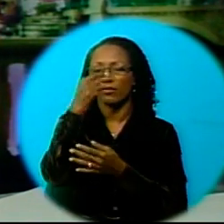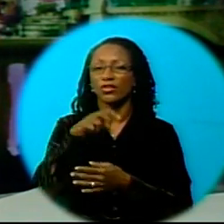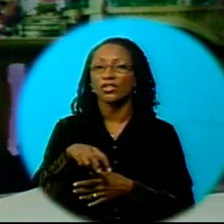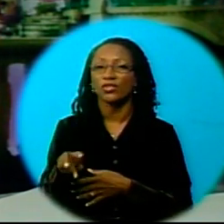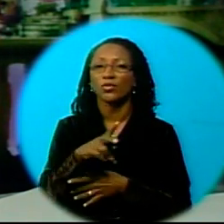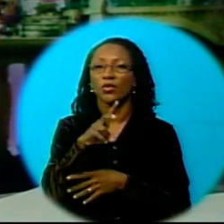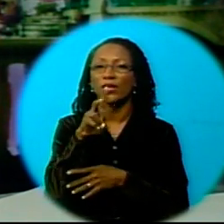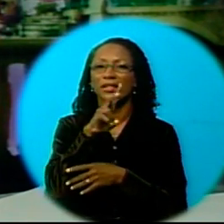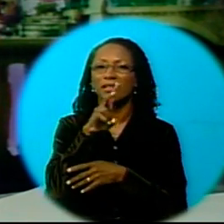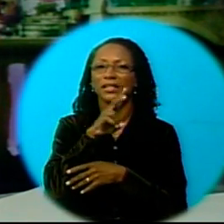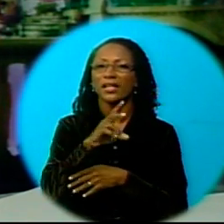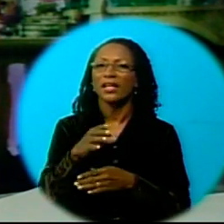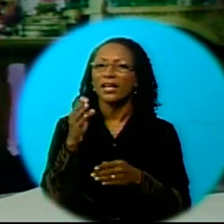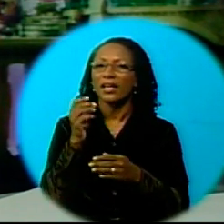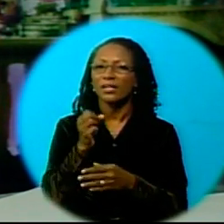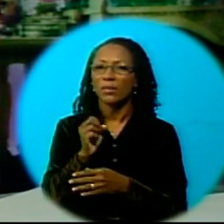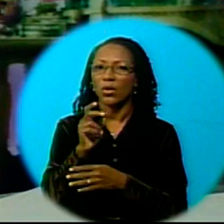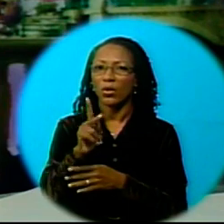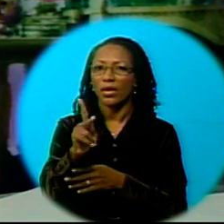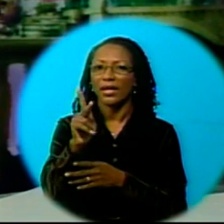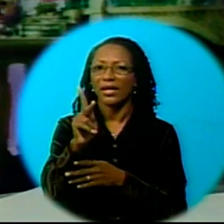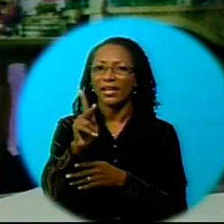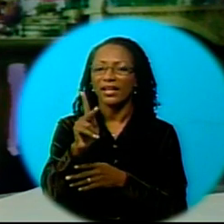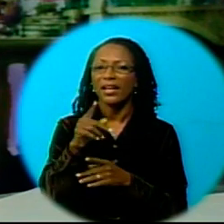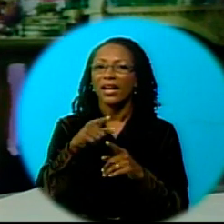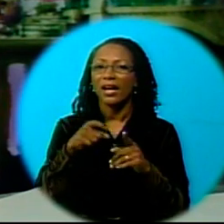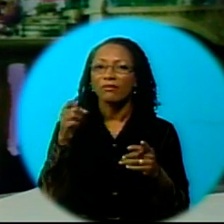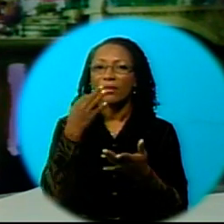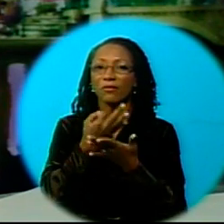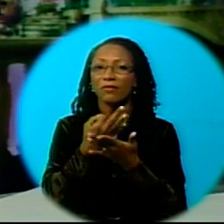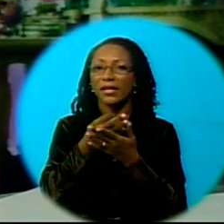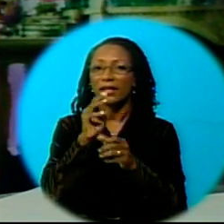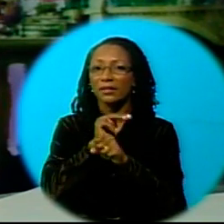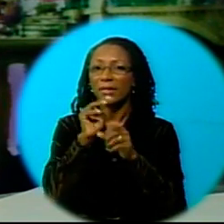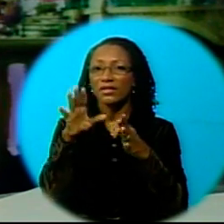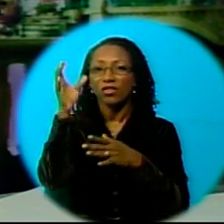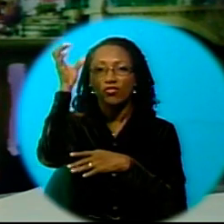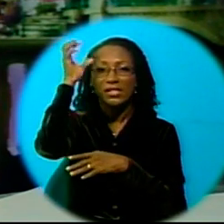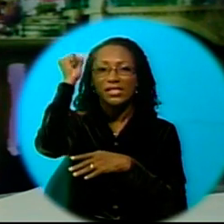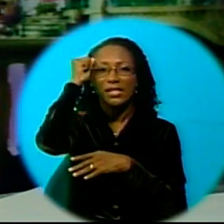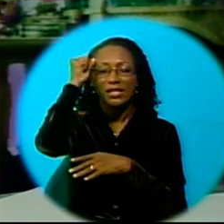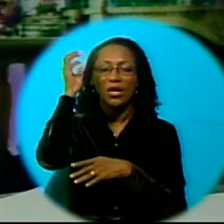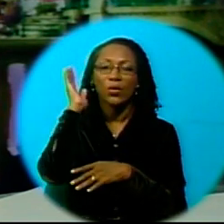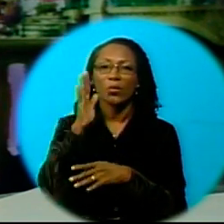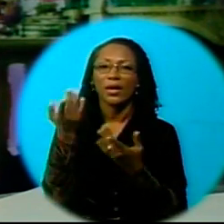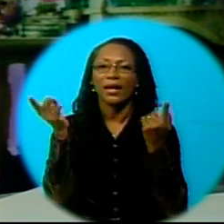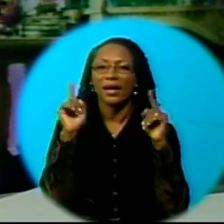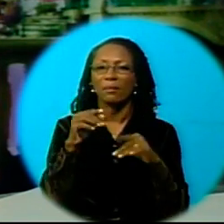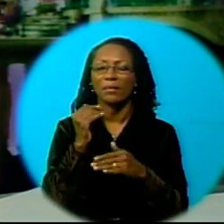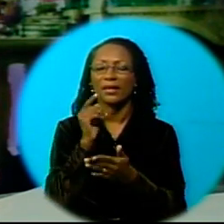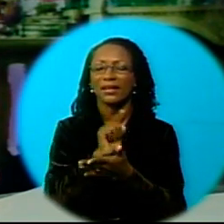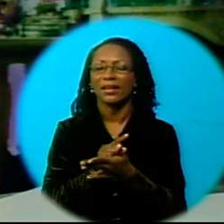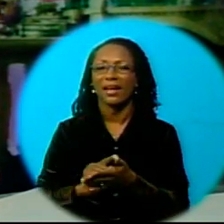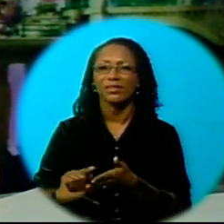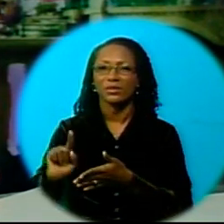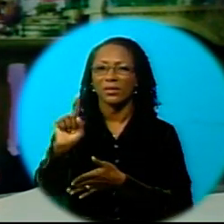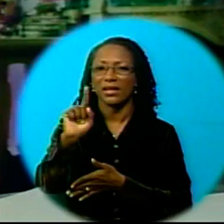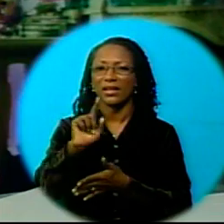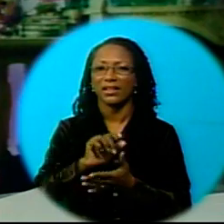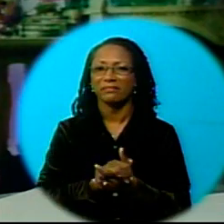the tourism industry have been approved. And according to Finance Minister Chris Sinclair, they should be rolled out by next